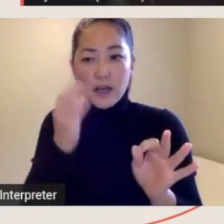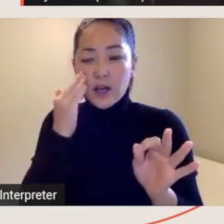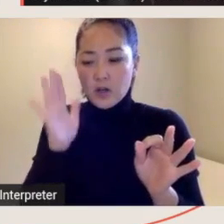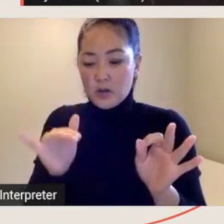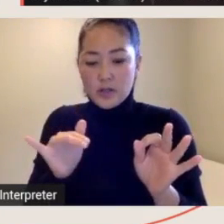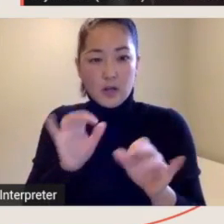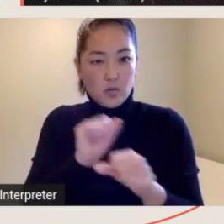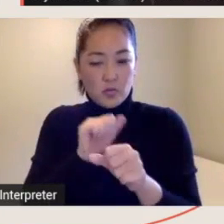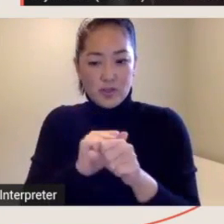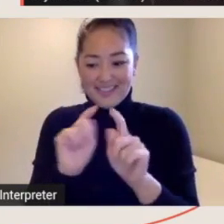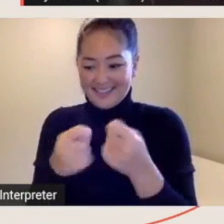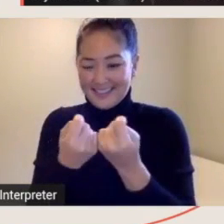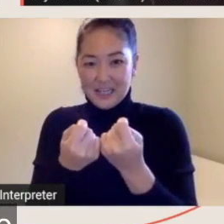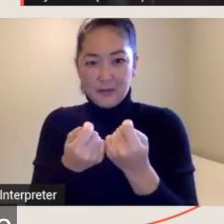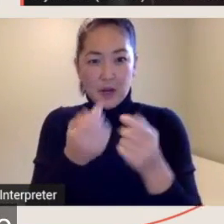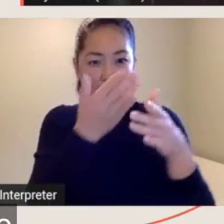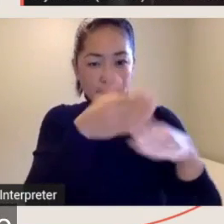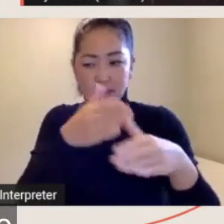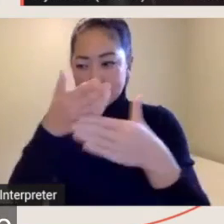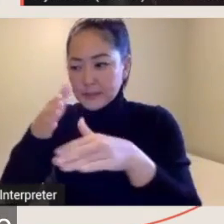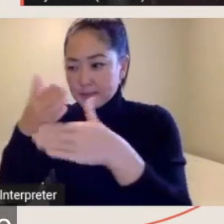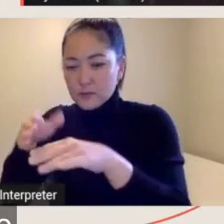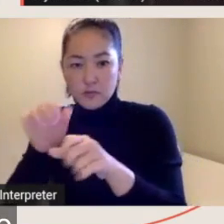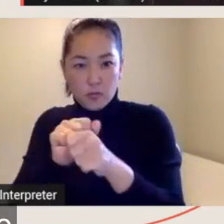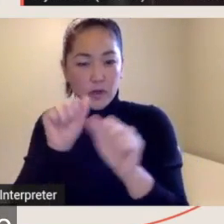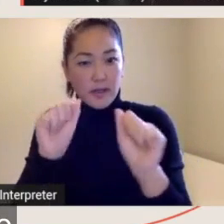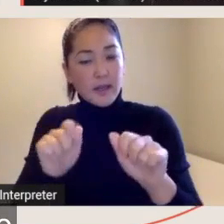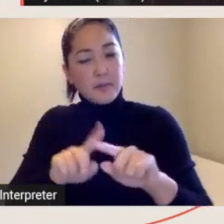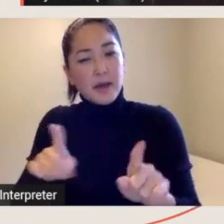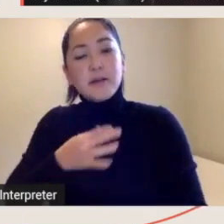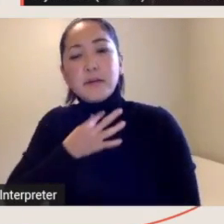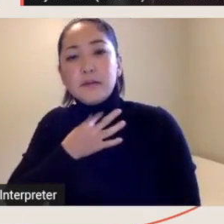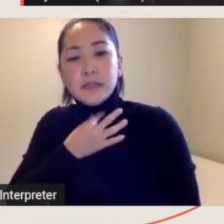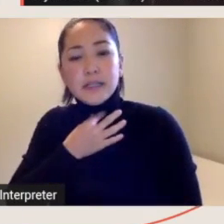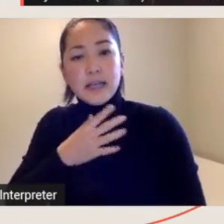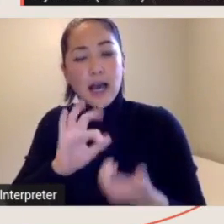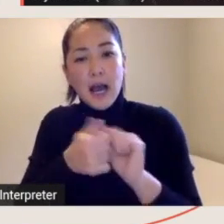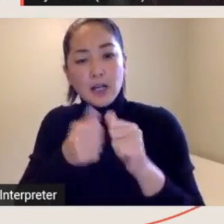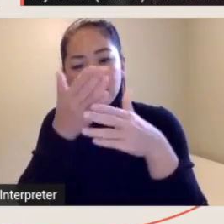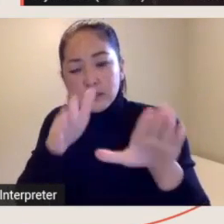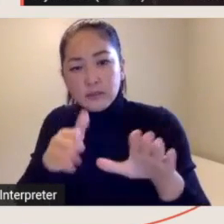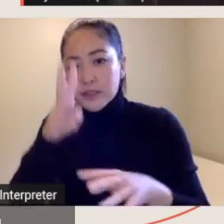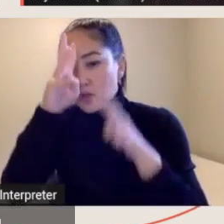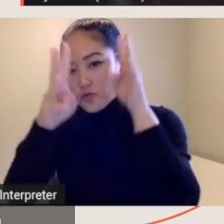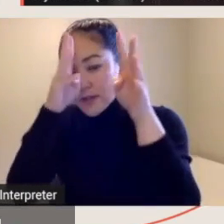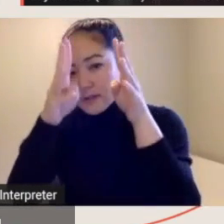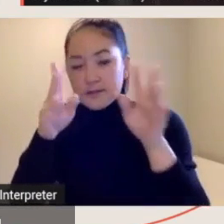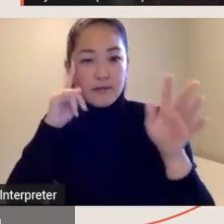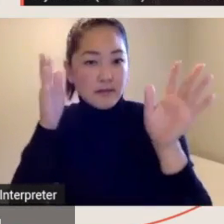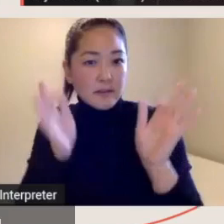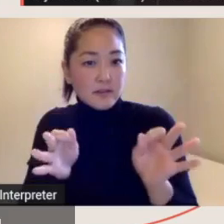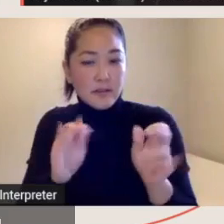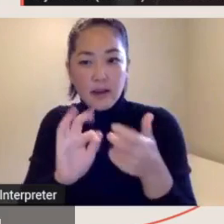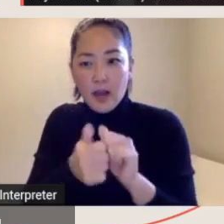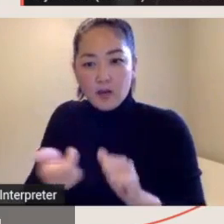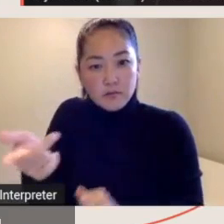team, you can split the work somehow, but I'm just so curious to know, like specifically splitting creative decisions, how as all